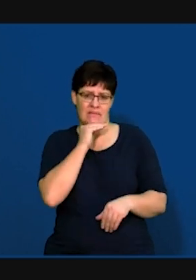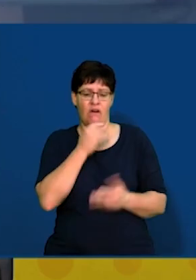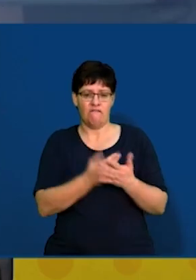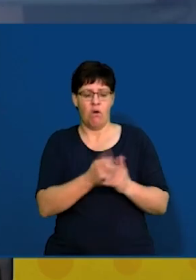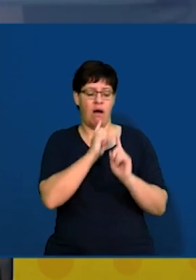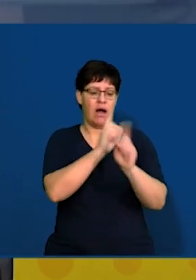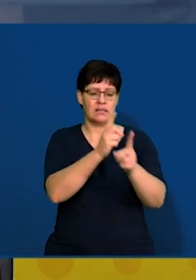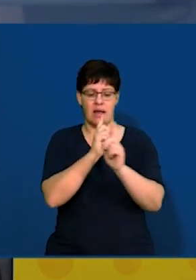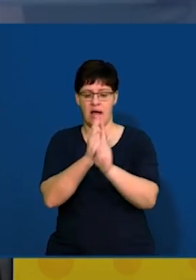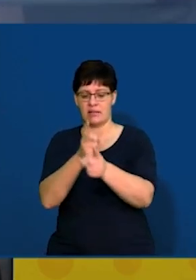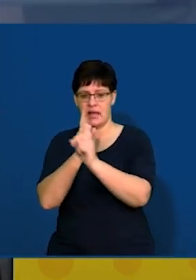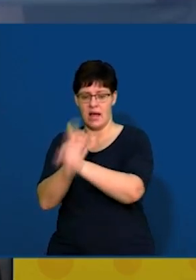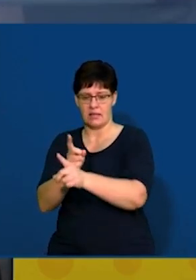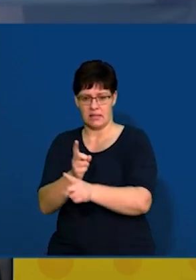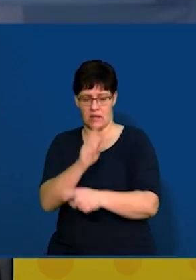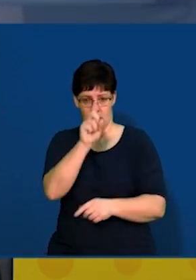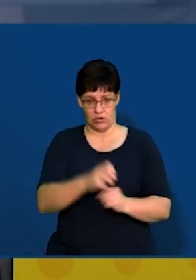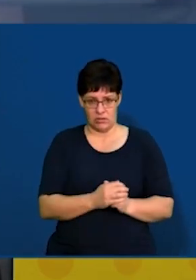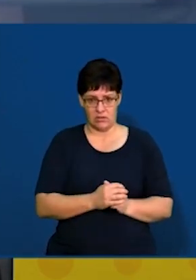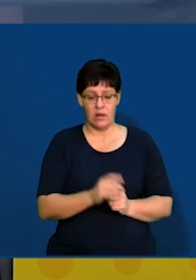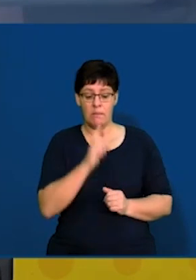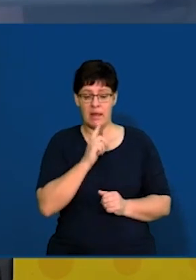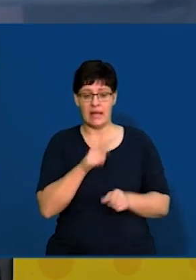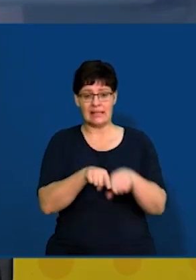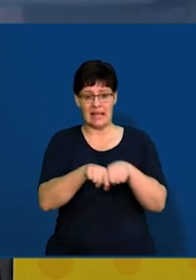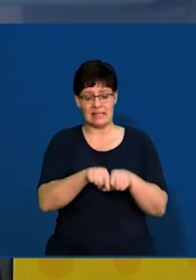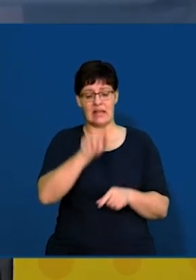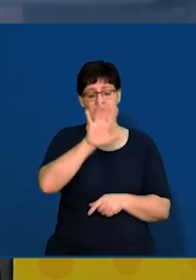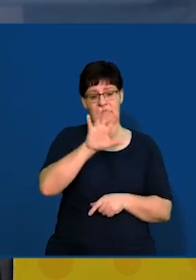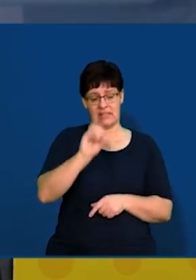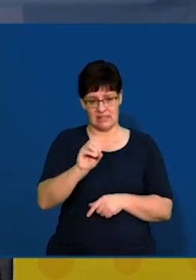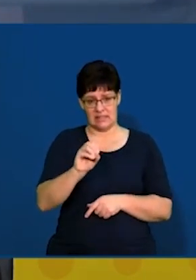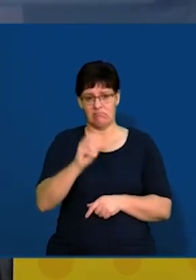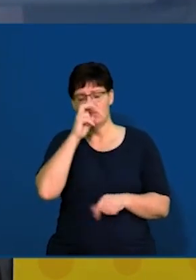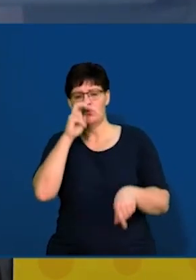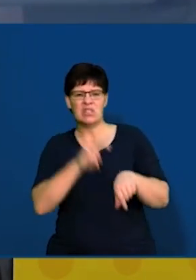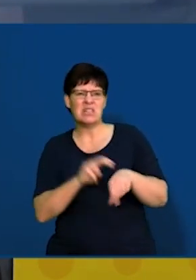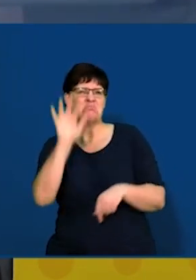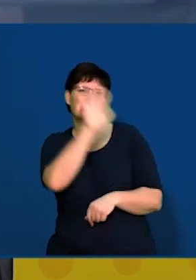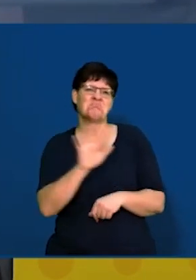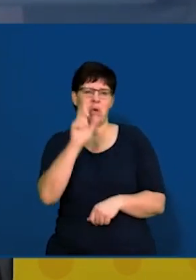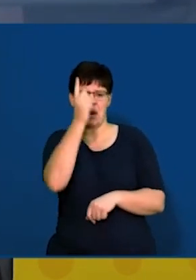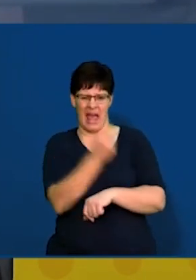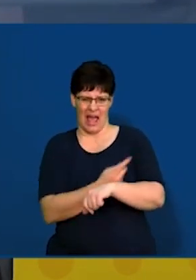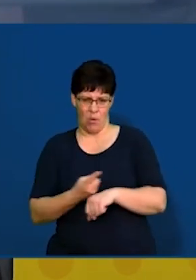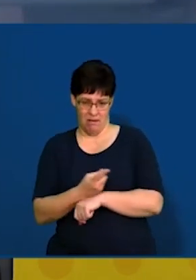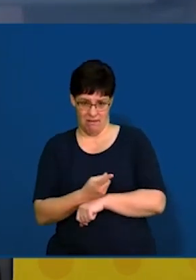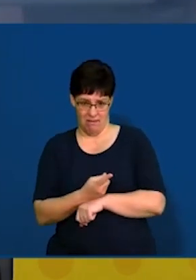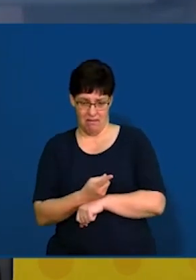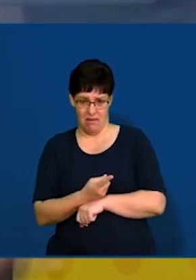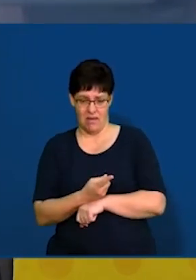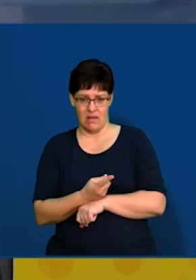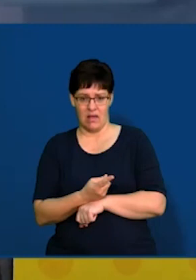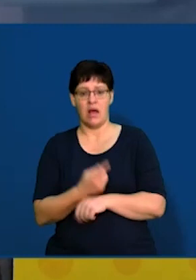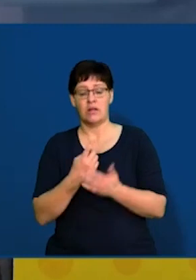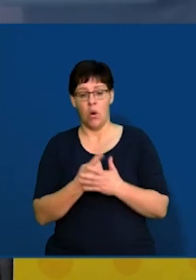that simply means, you'd remember, if a test is out of 50, you need, give or take, plus minus an hour for that. So a question that has got a lot